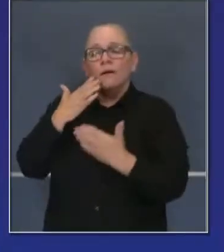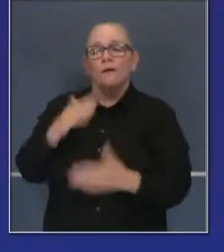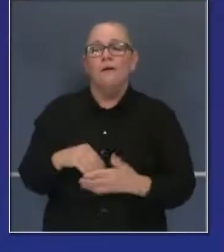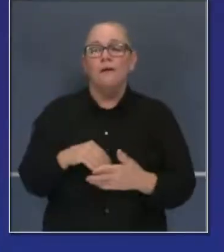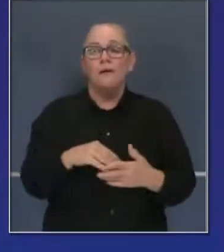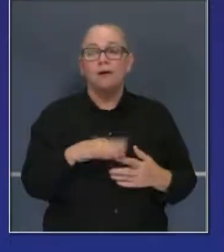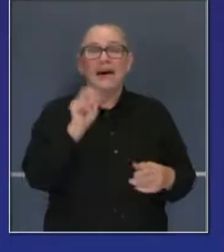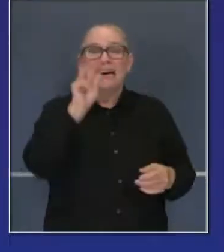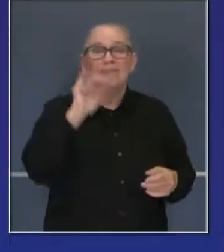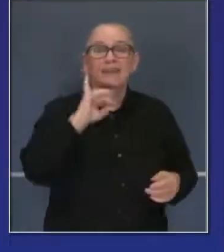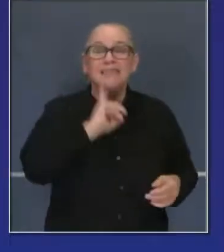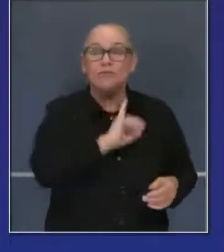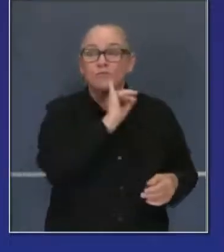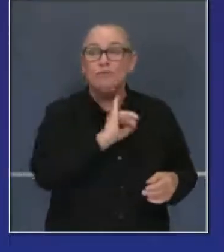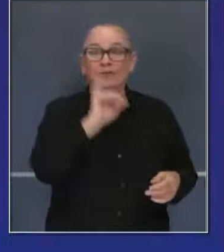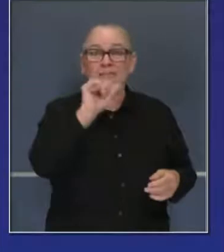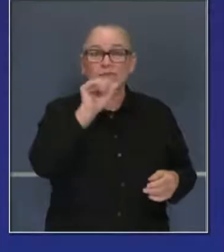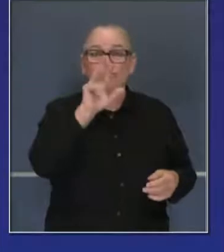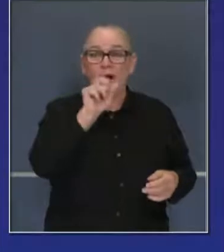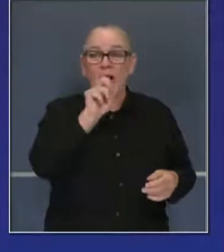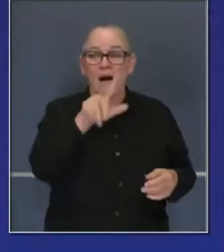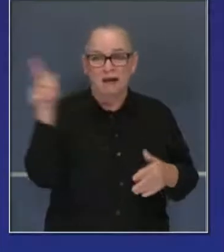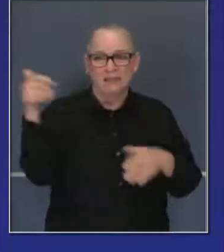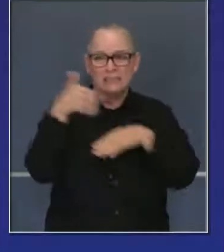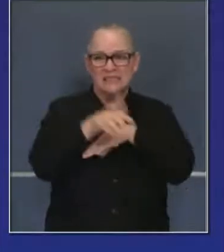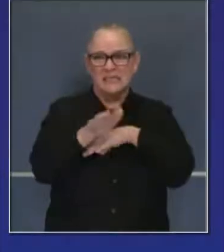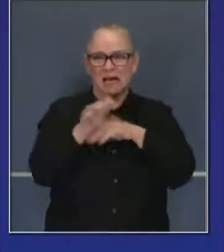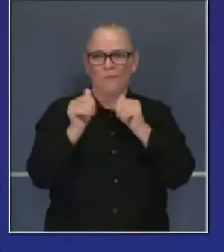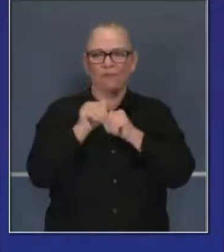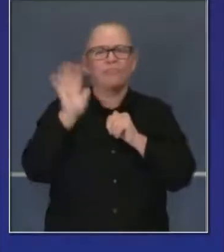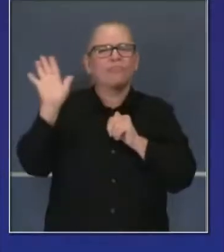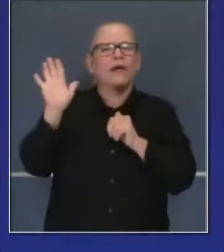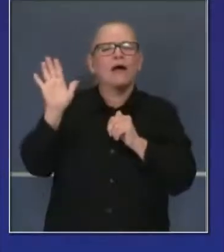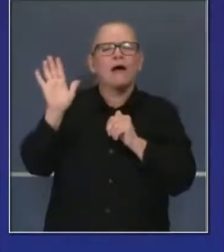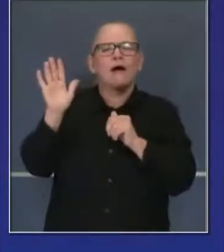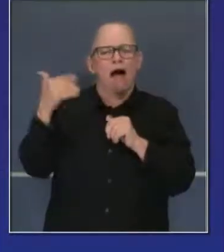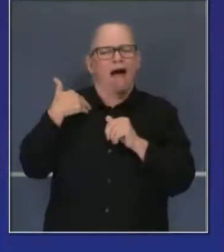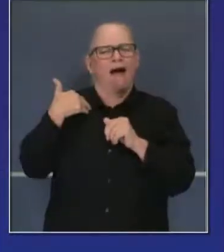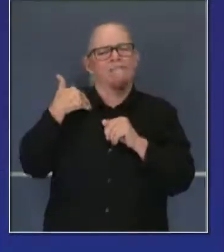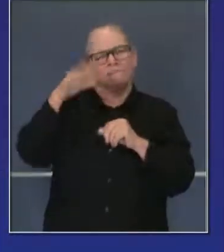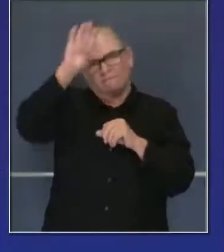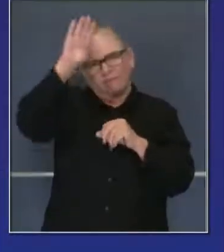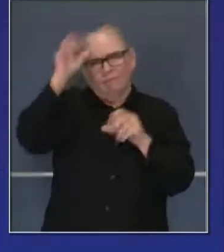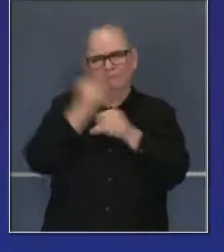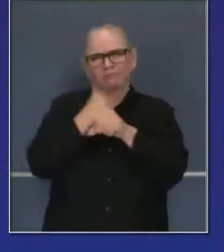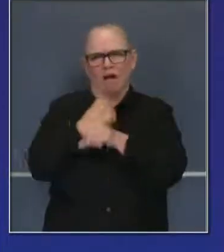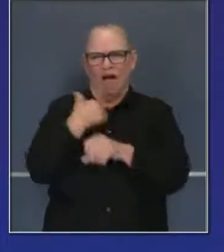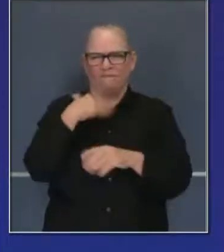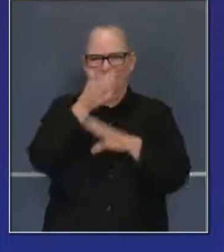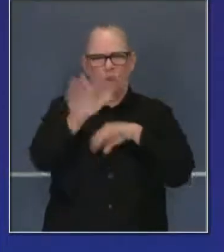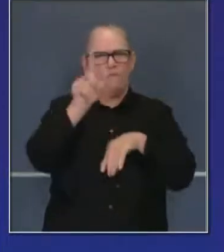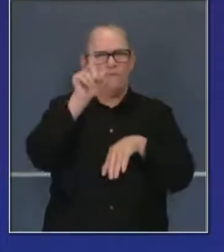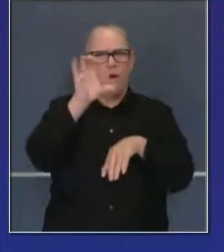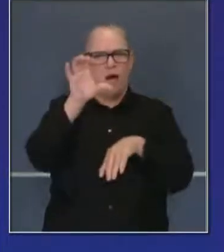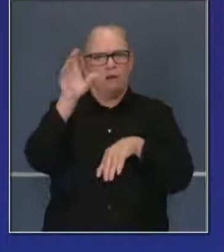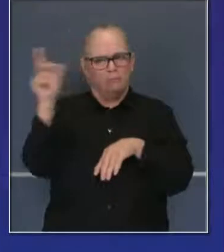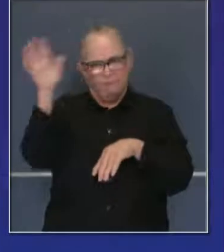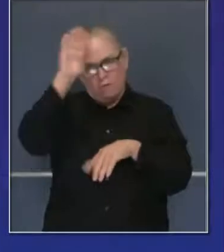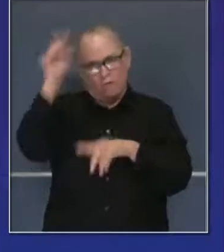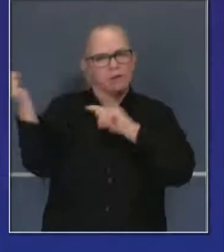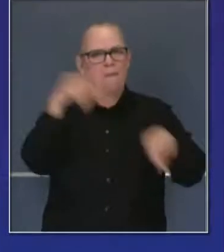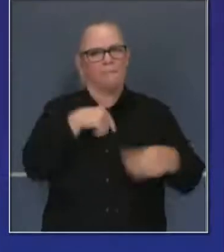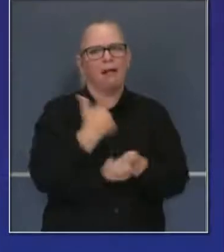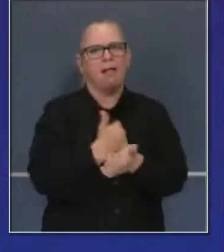talking to Prime Minister Trudeau, who has sent out under their mutual aid system 100-plus firefighters to help support